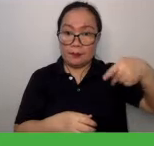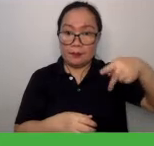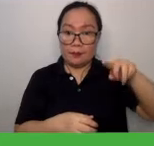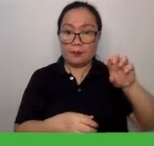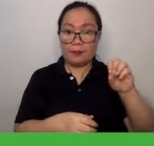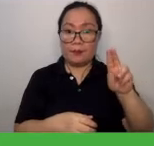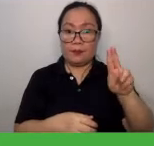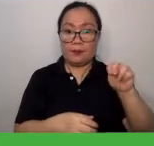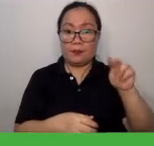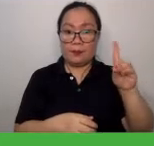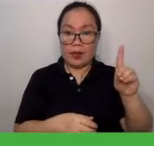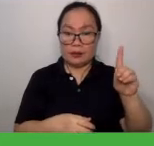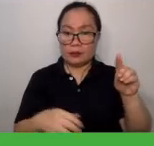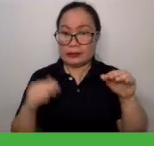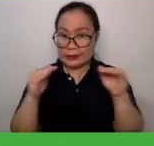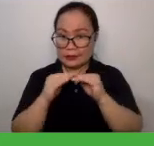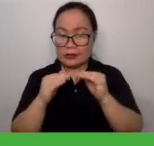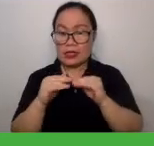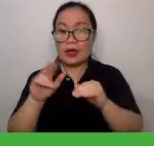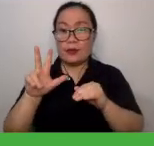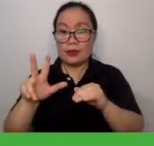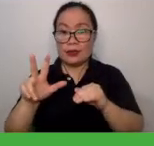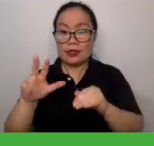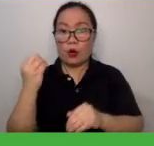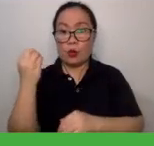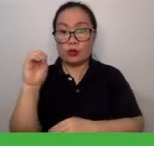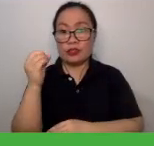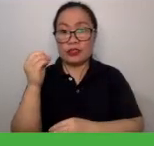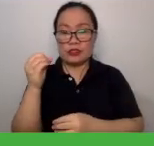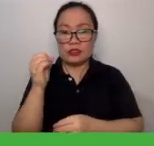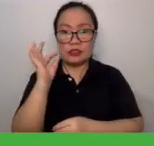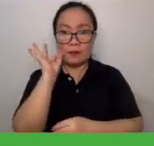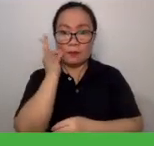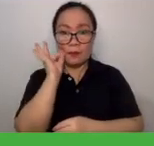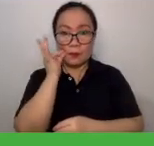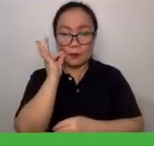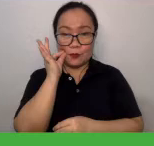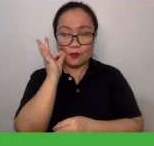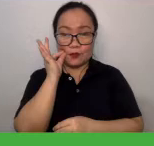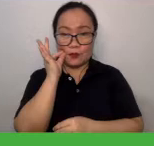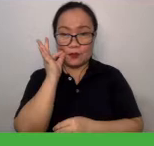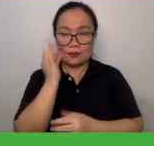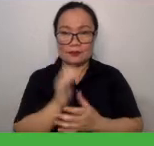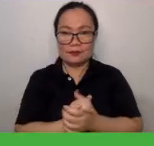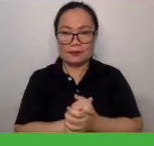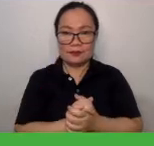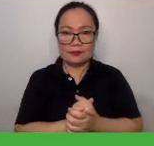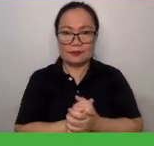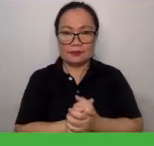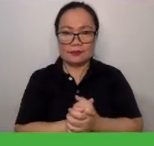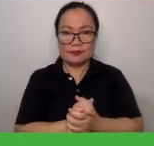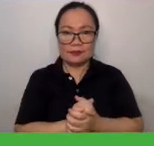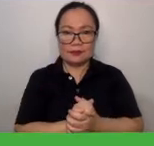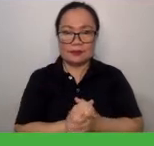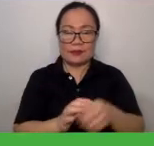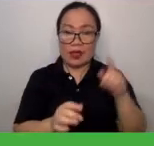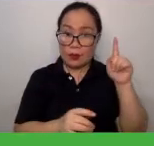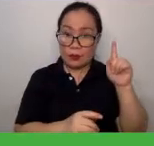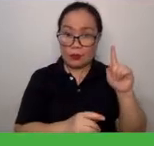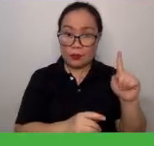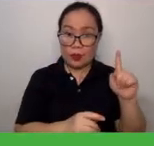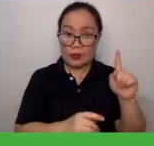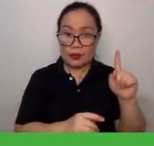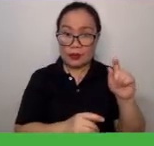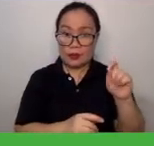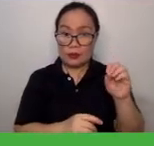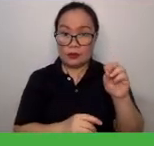of 3 oranges. So, pag may hawak kang 3 orange, yun po ang 1 pound approximation. And then for 1 ton,